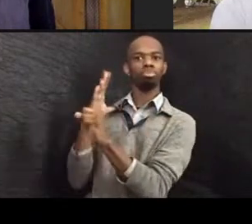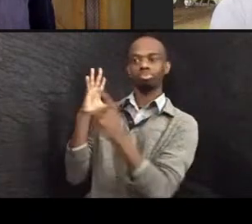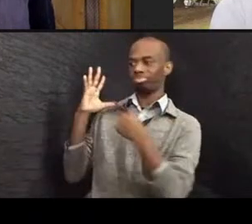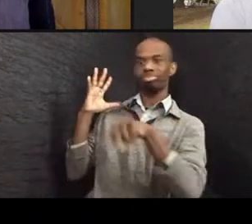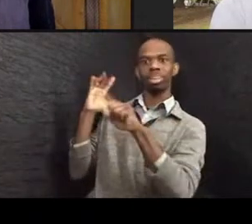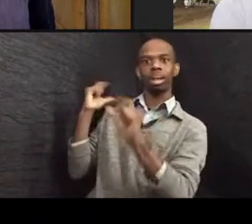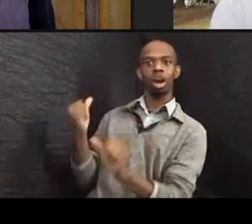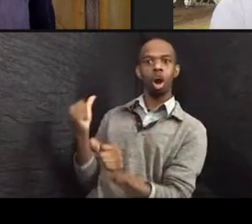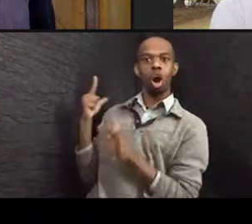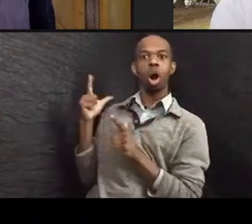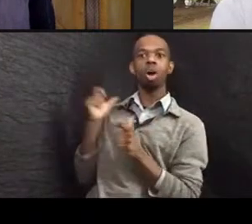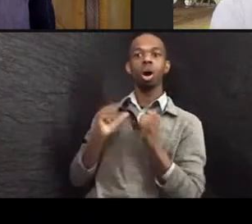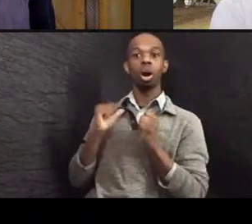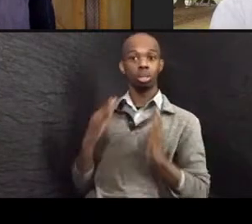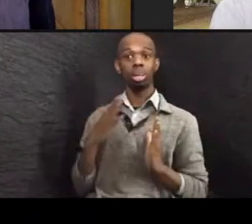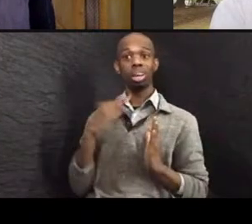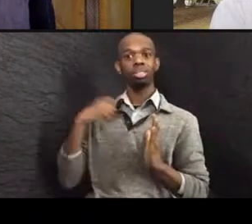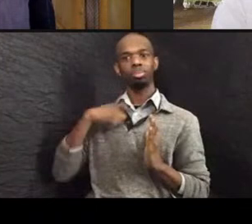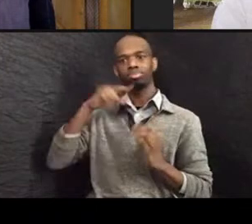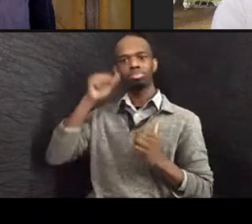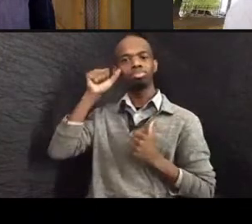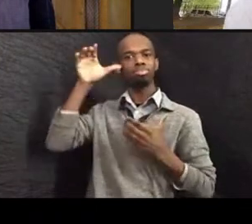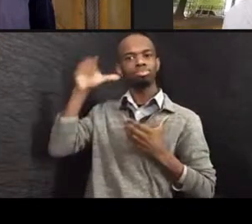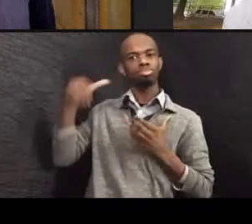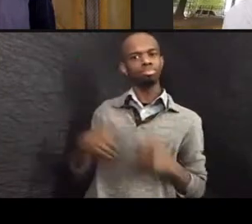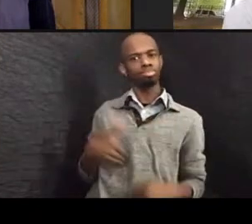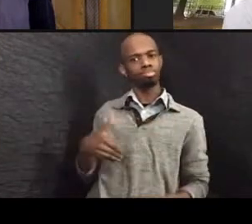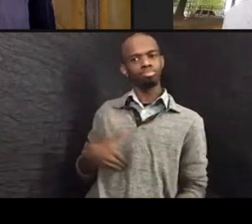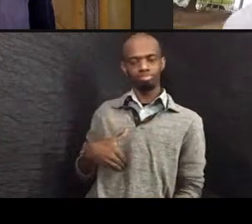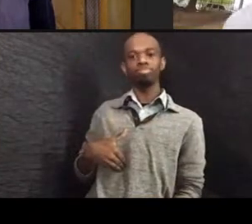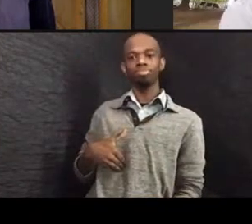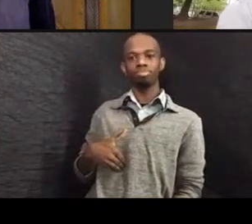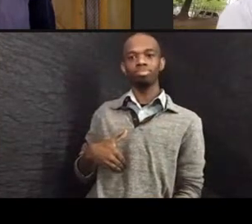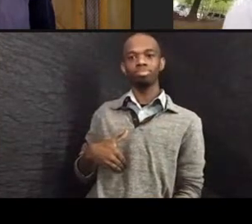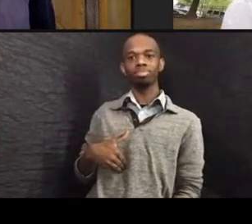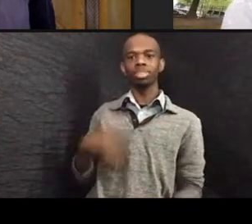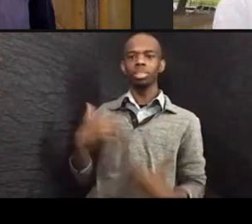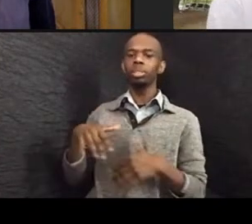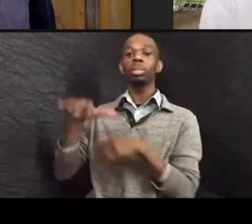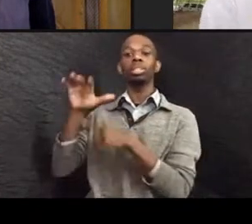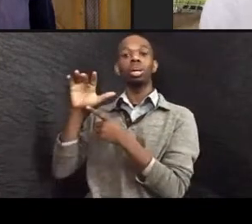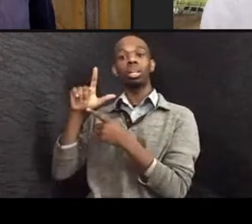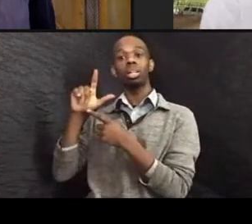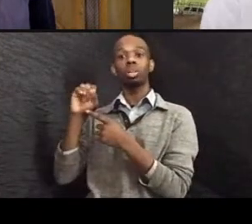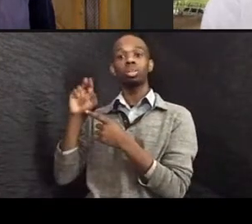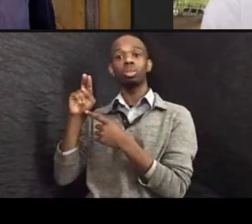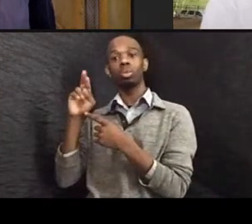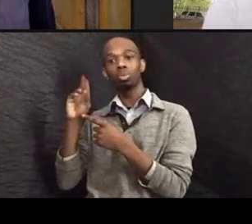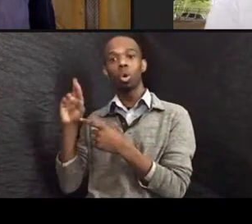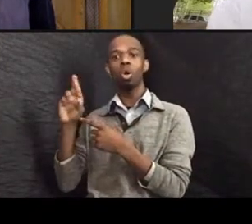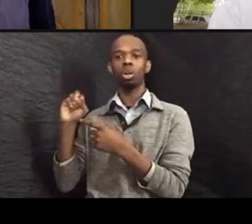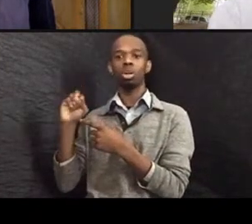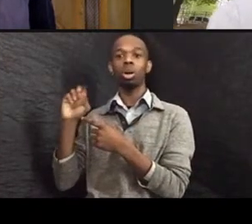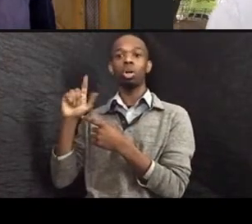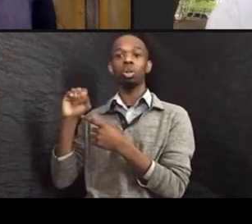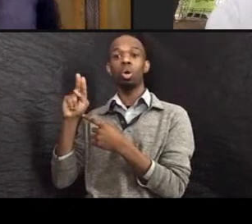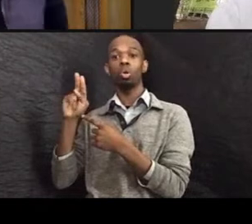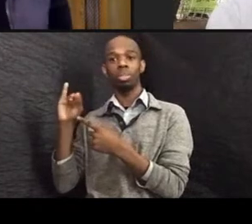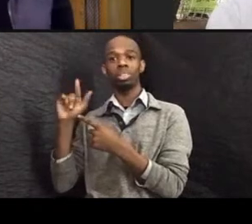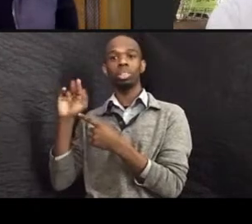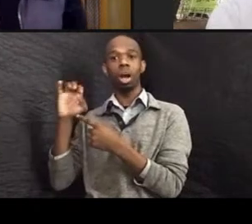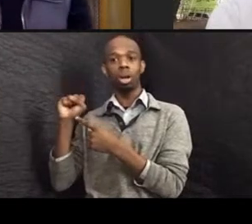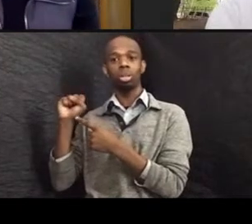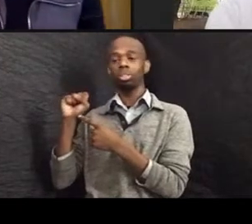on my maternal and paternal lines, the Love Roni lines, which extend through so many amazing,